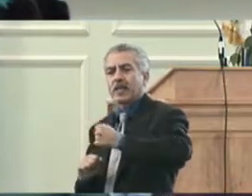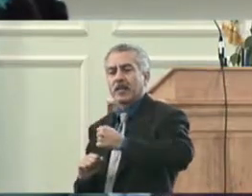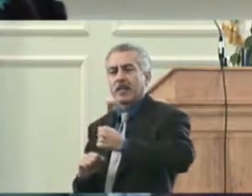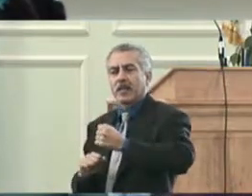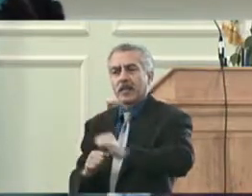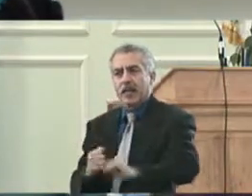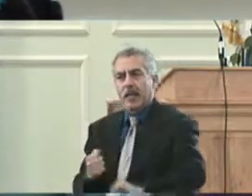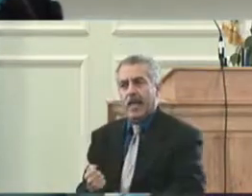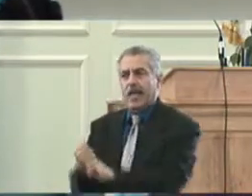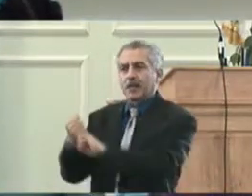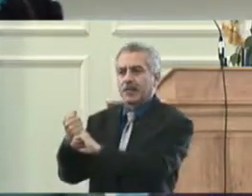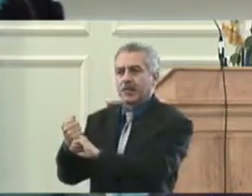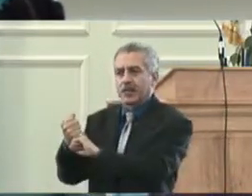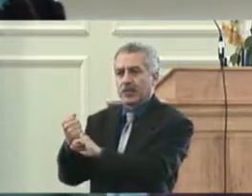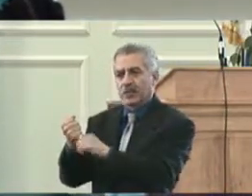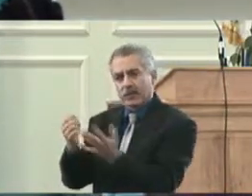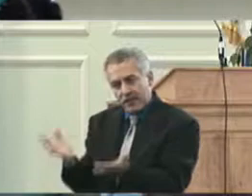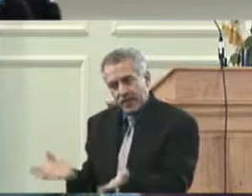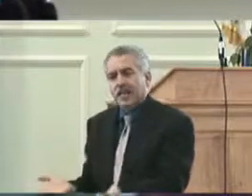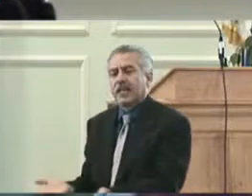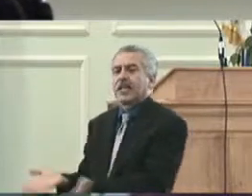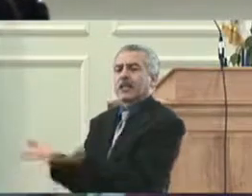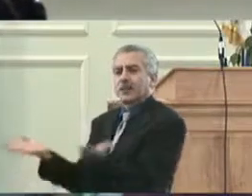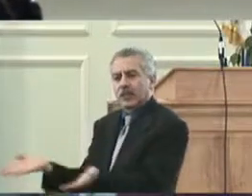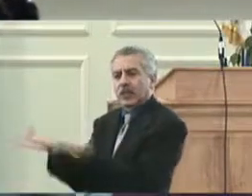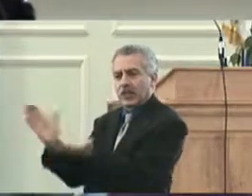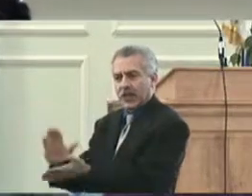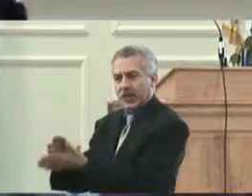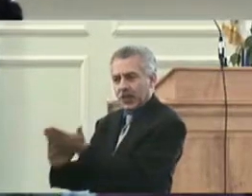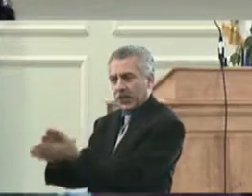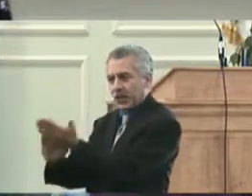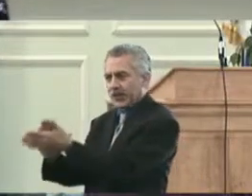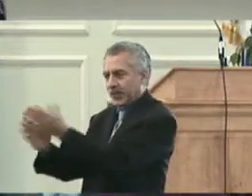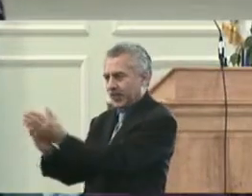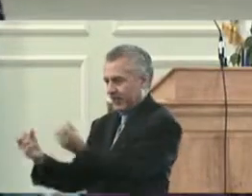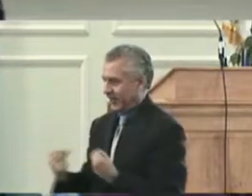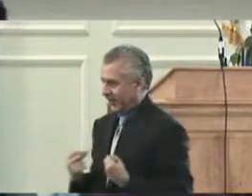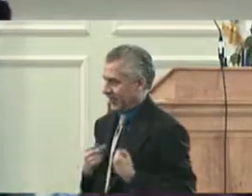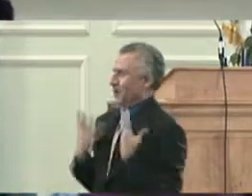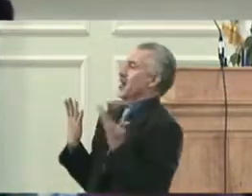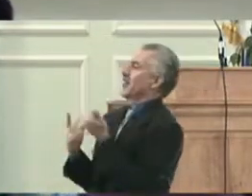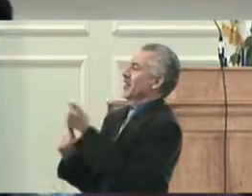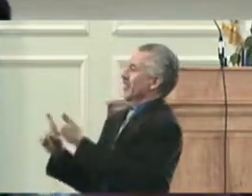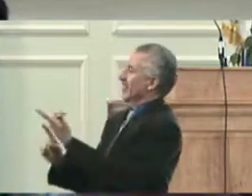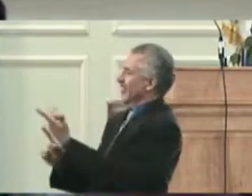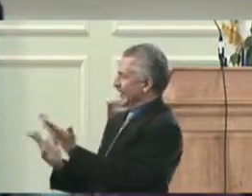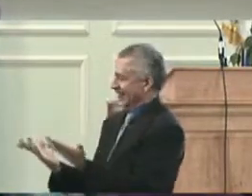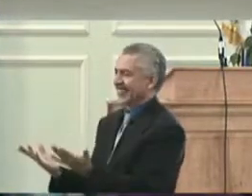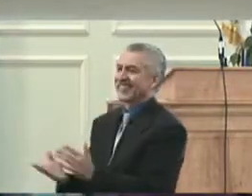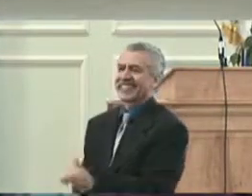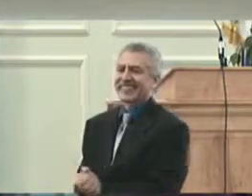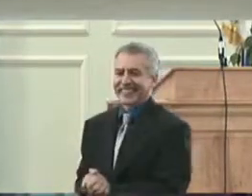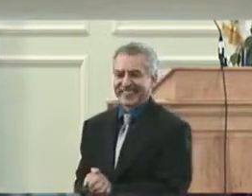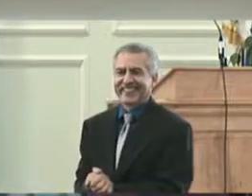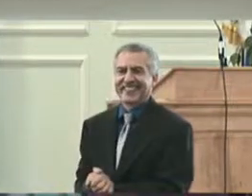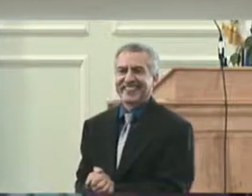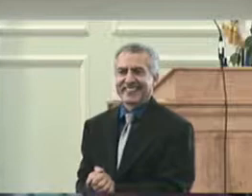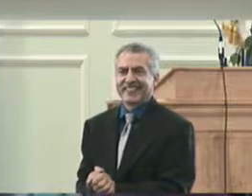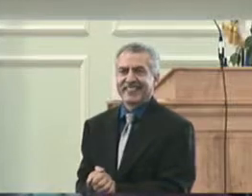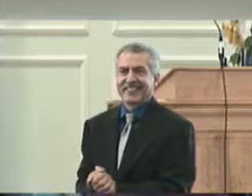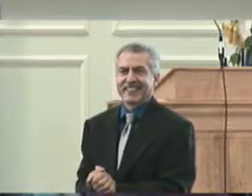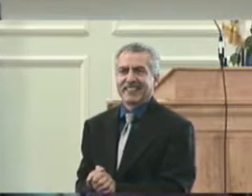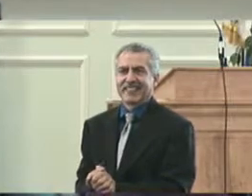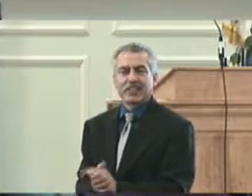to help each other. If you see a visitor, someone who you have not seen before, it would be